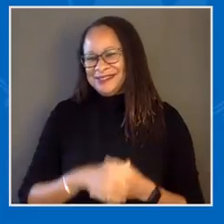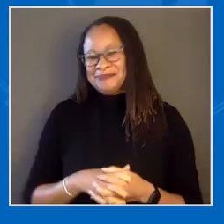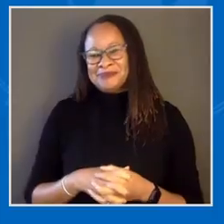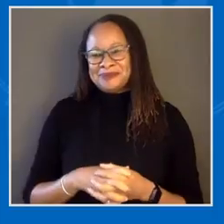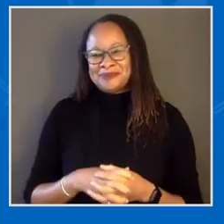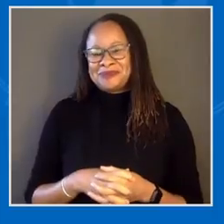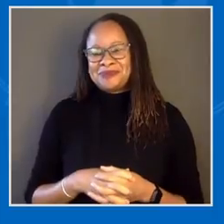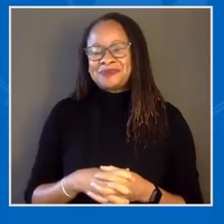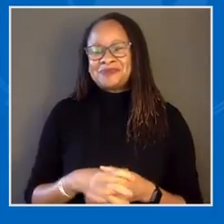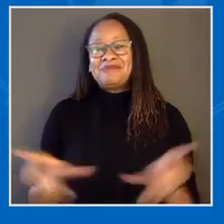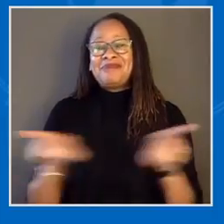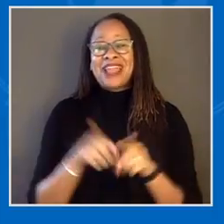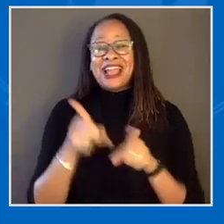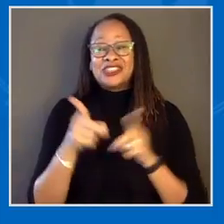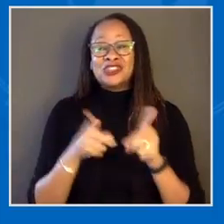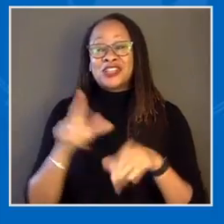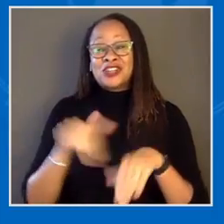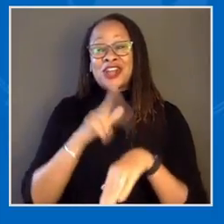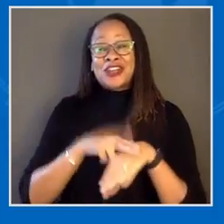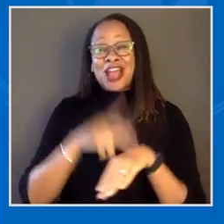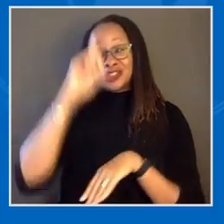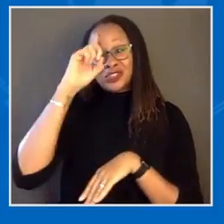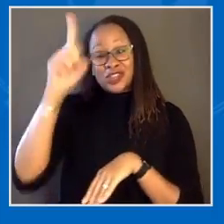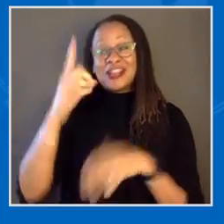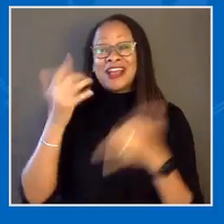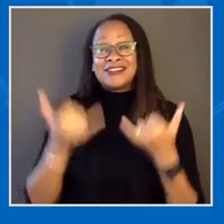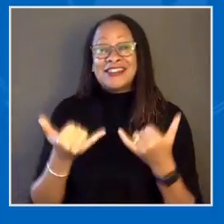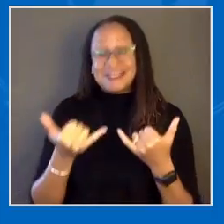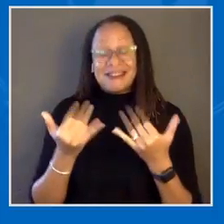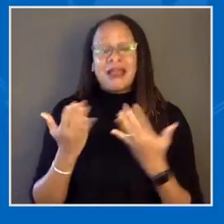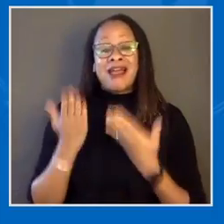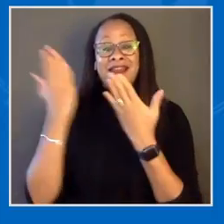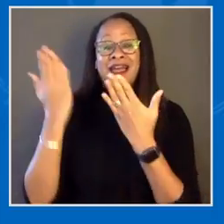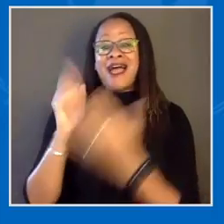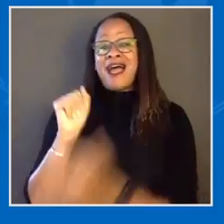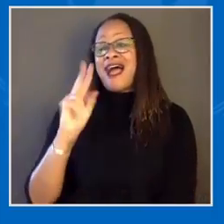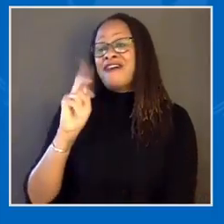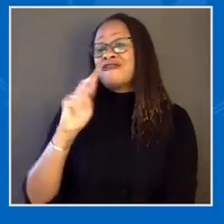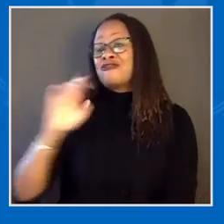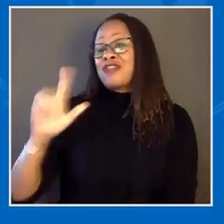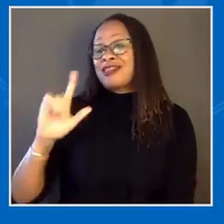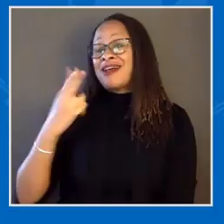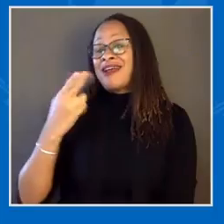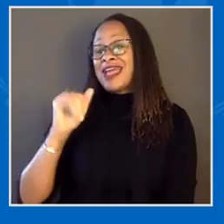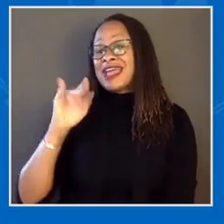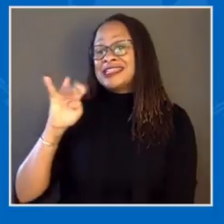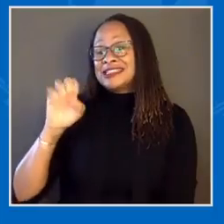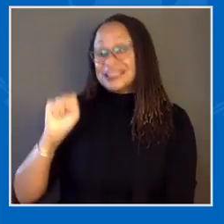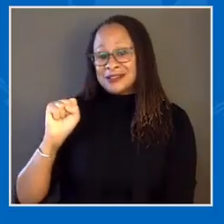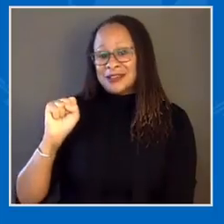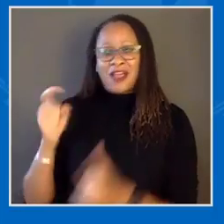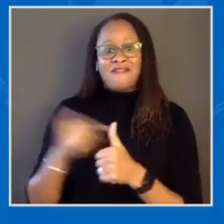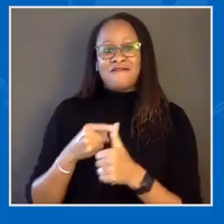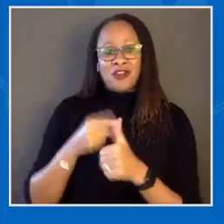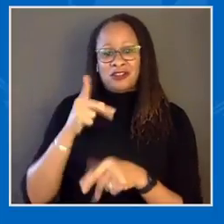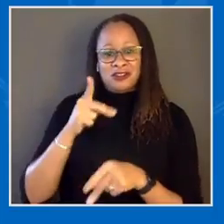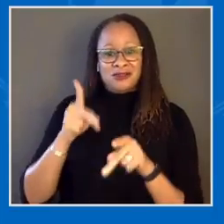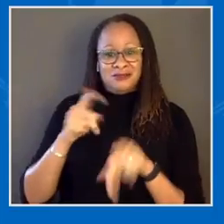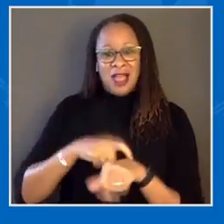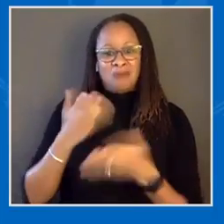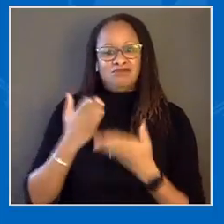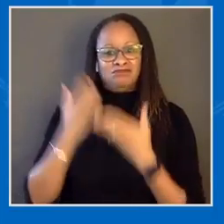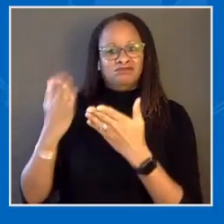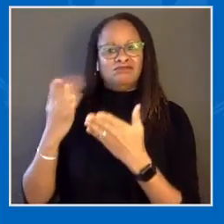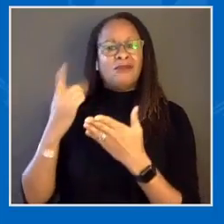As a director of national intelligence, I nominate Avril Haines, the first woman ever to hold this post. To lead